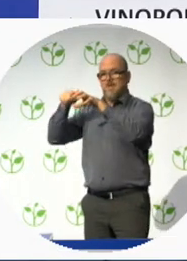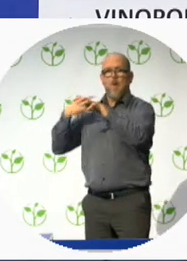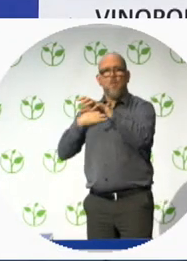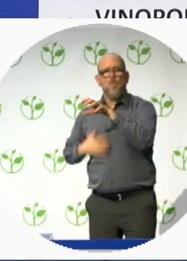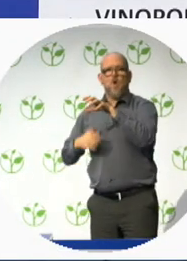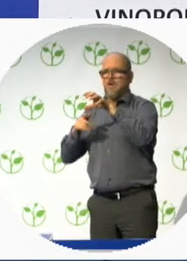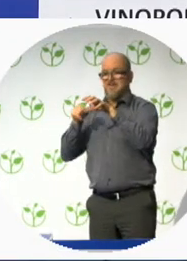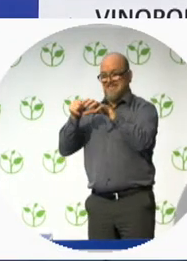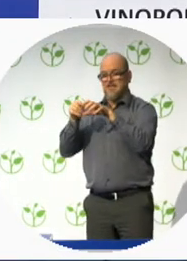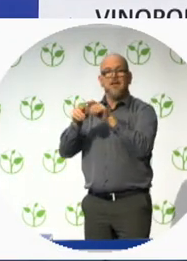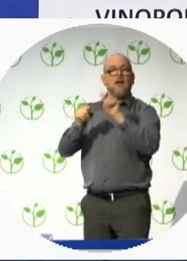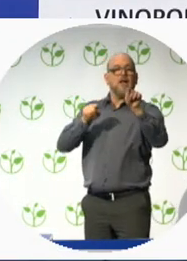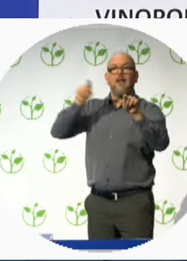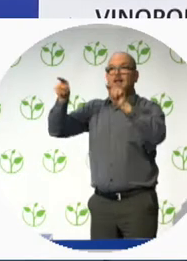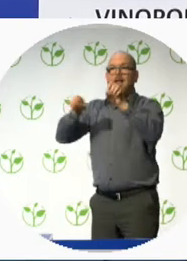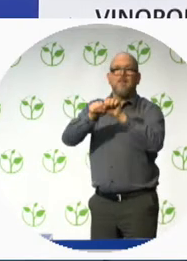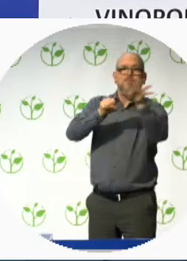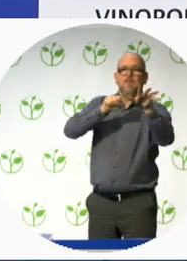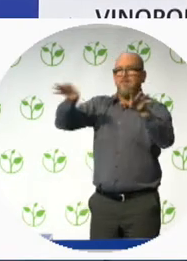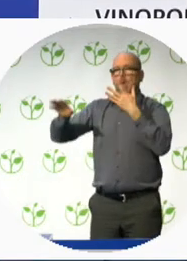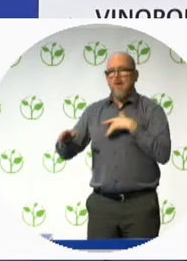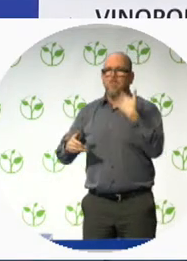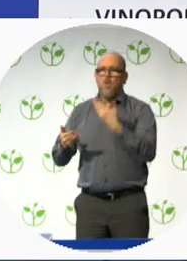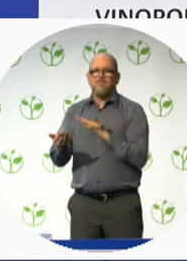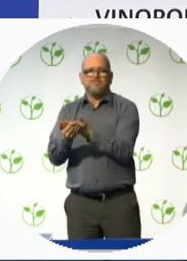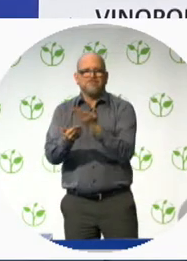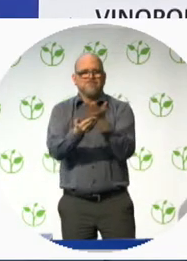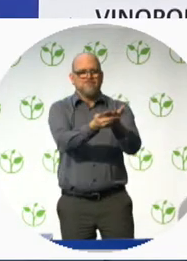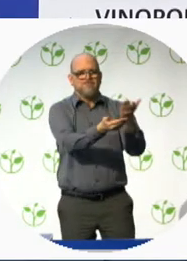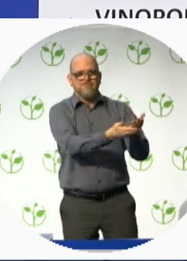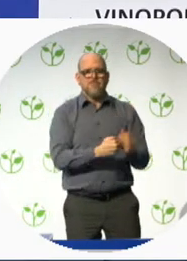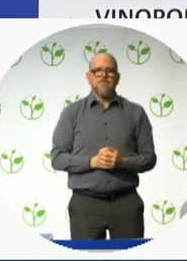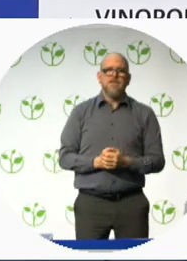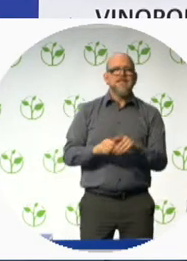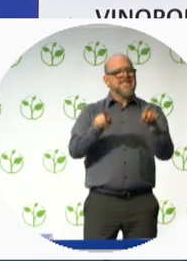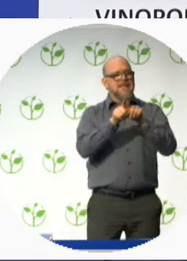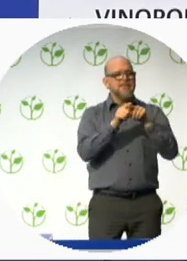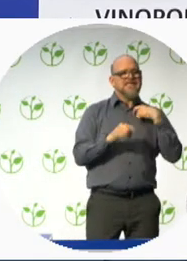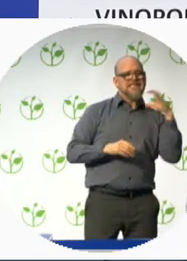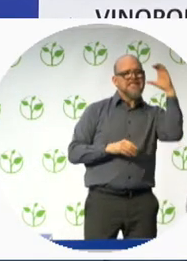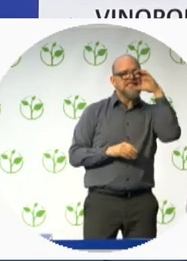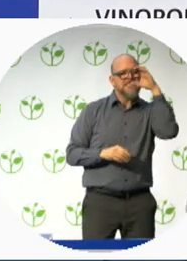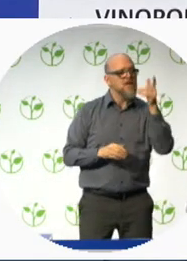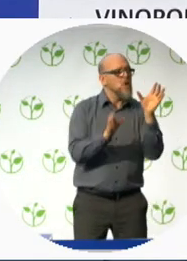the database, and also to see if there are other groups who would like us to modify these